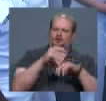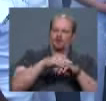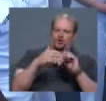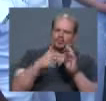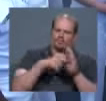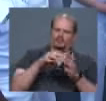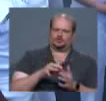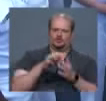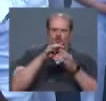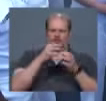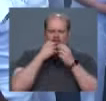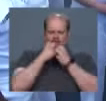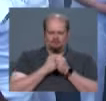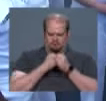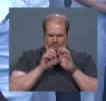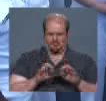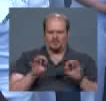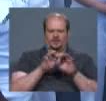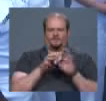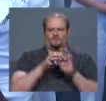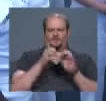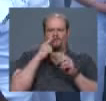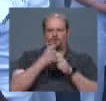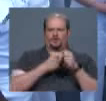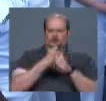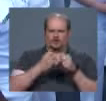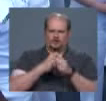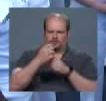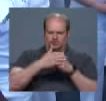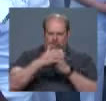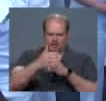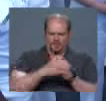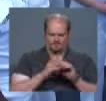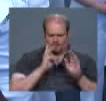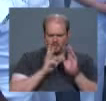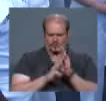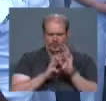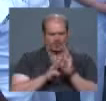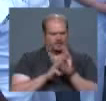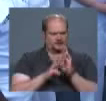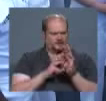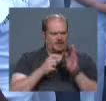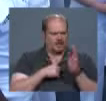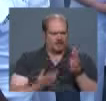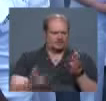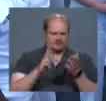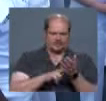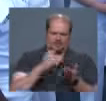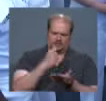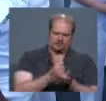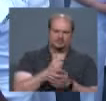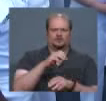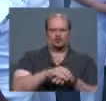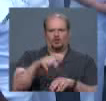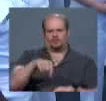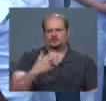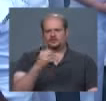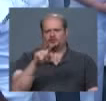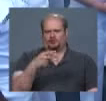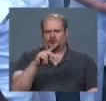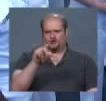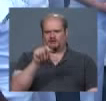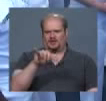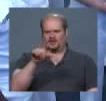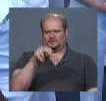unique, meaningful relationship for the years to come. In witness thereof, I have hereunto set my hand and seal on this 13th day of